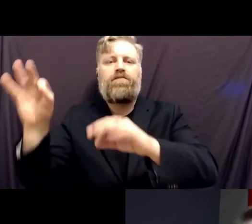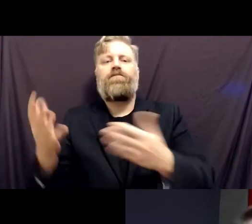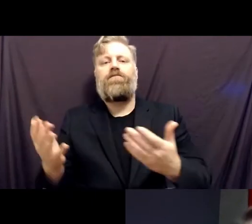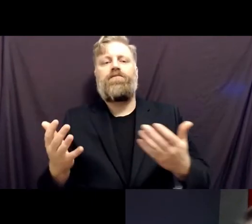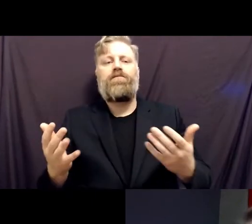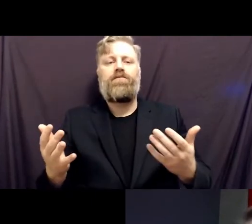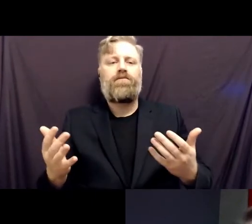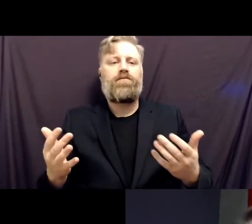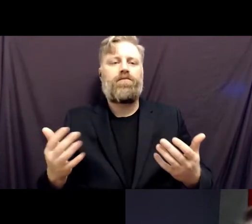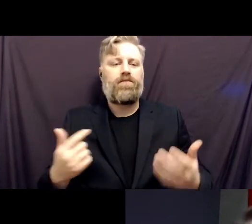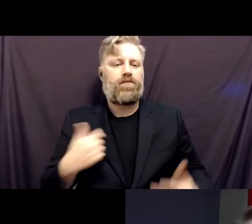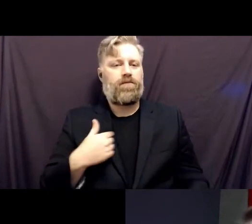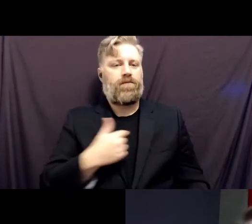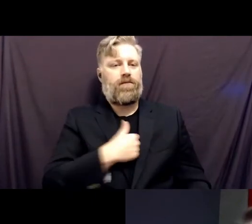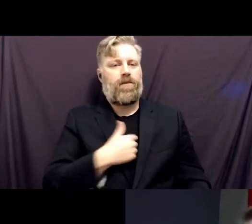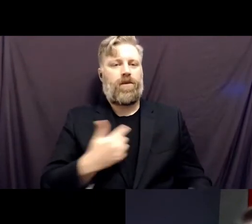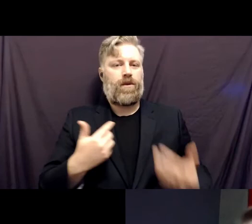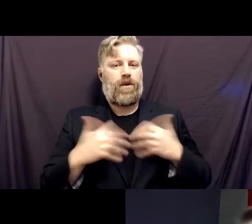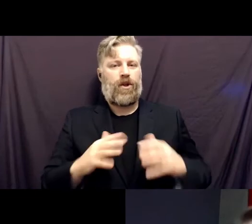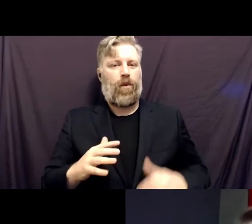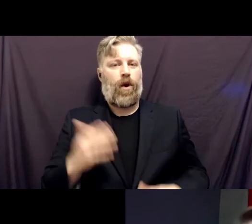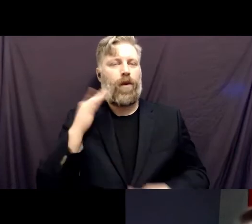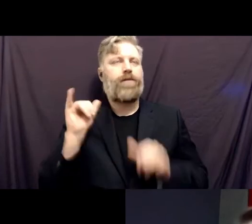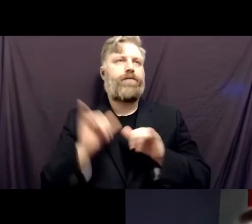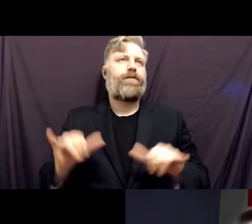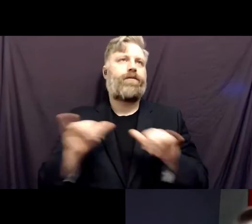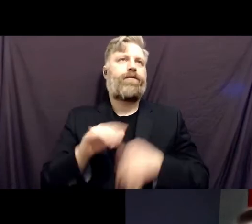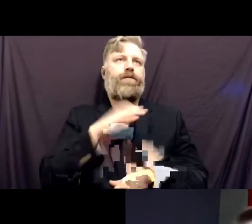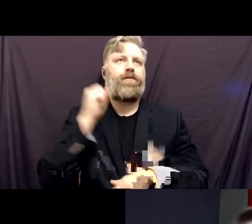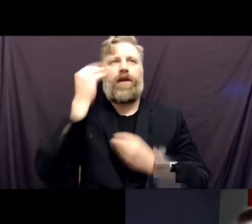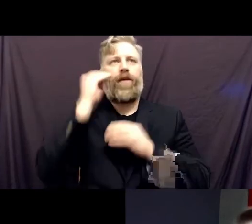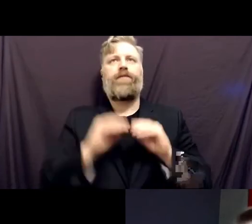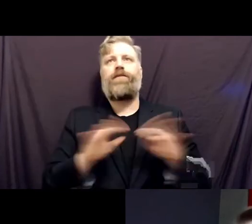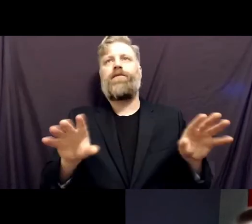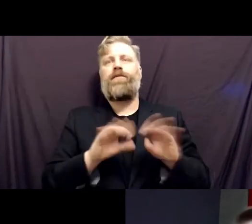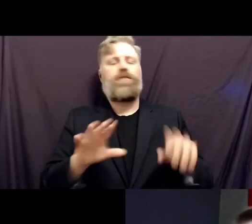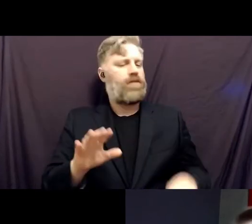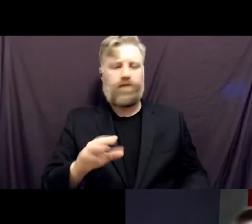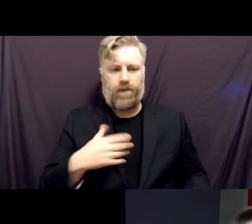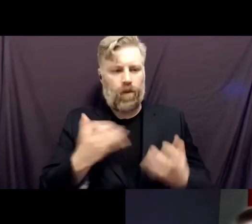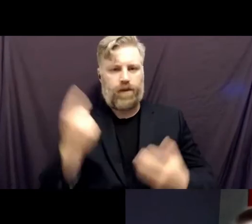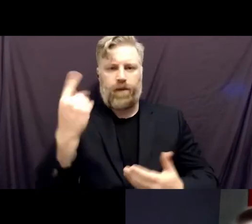give information everybody knows, but which is new. And this was the